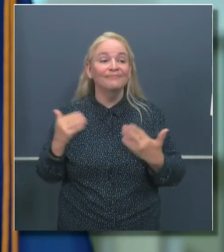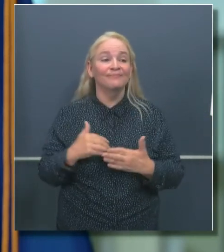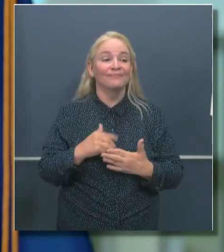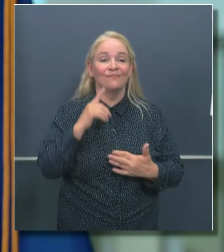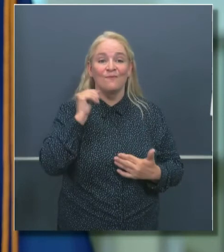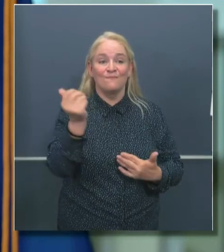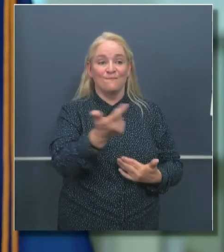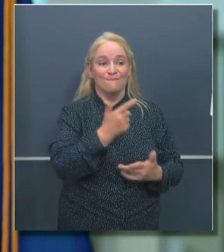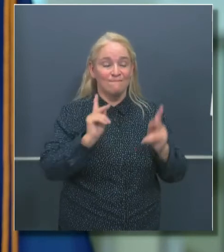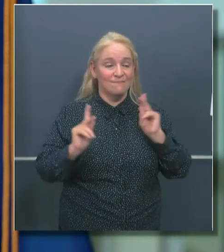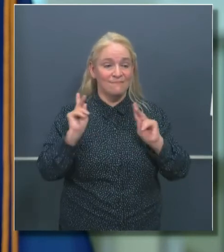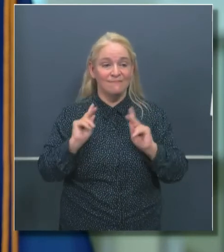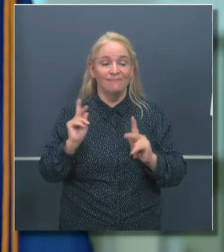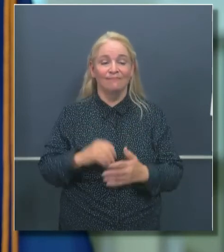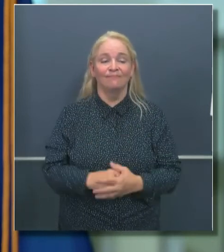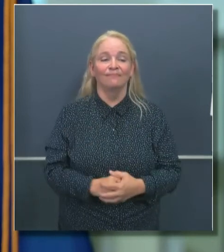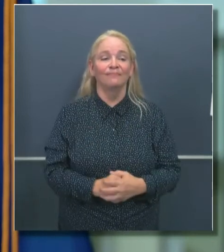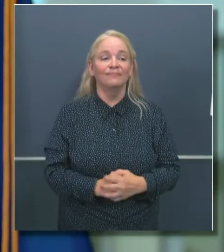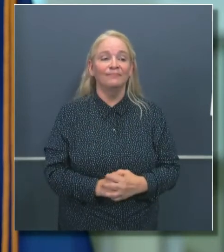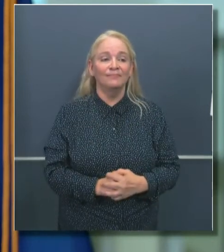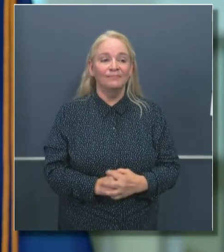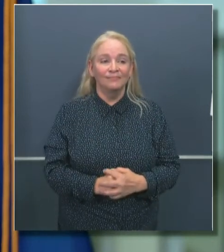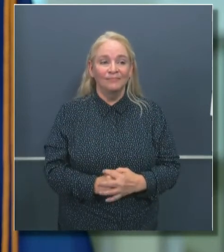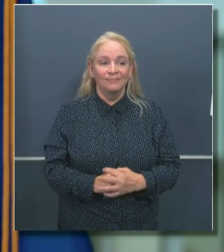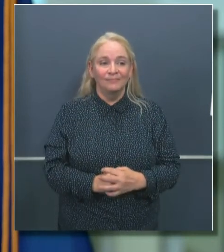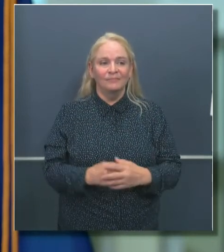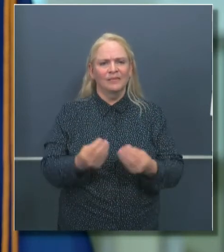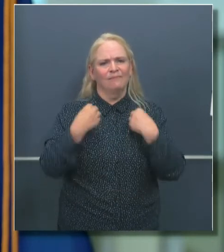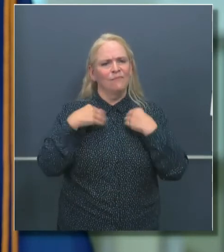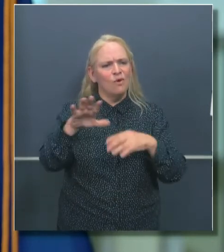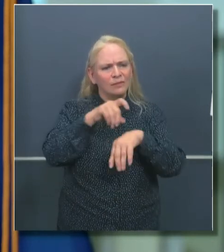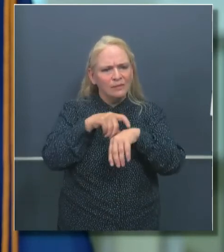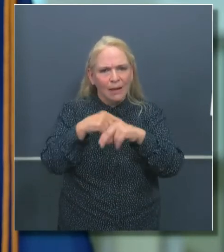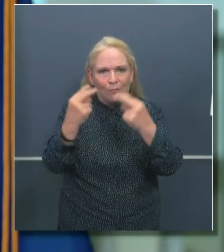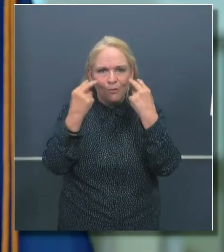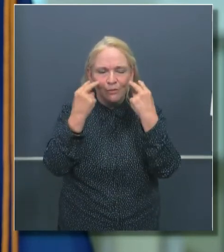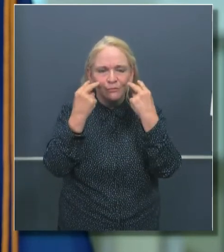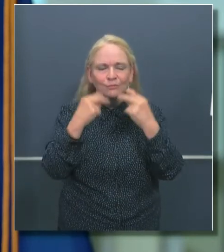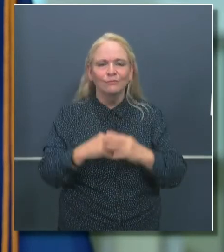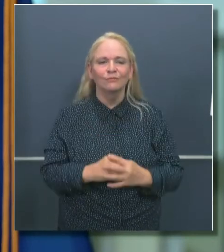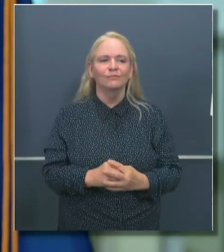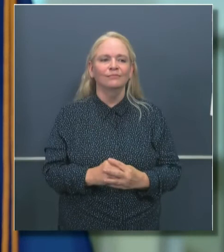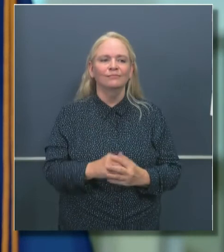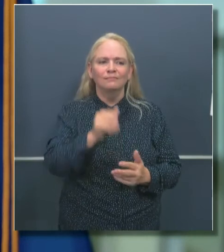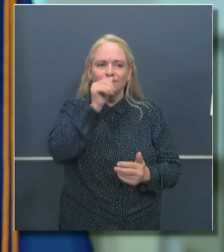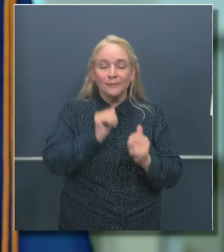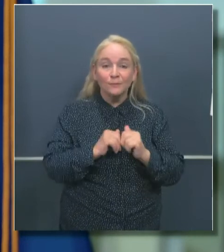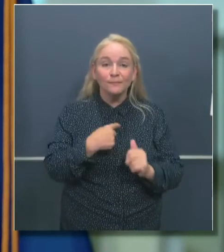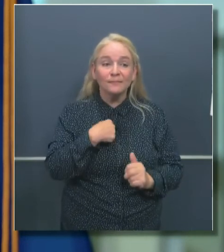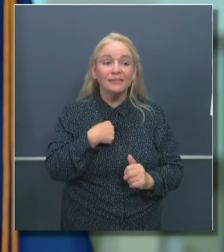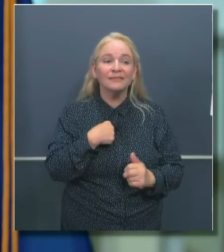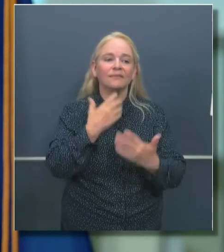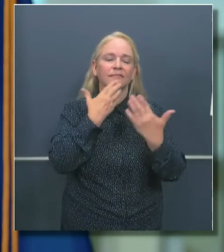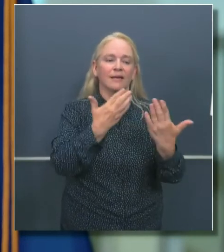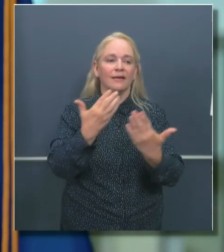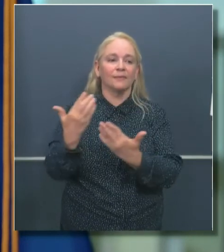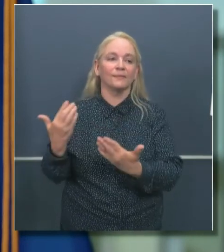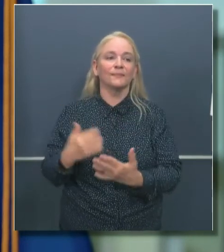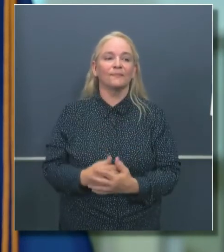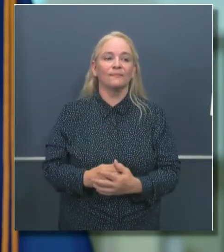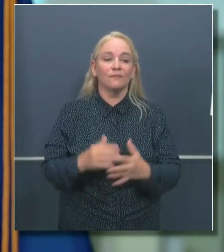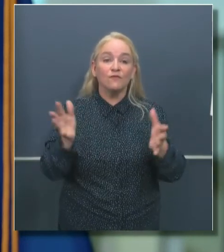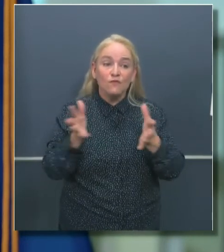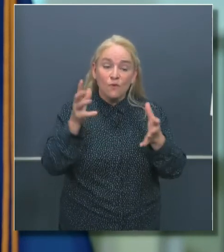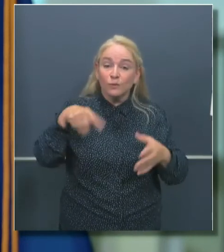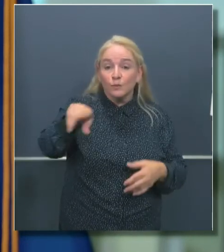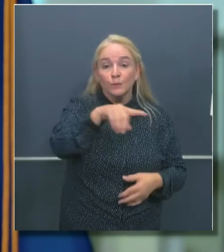public, those of you that have given me the privilege of your time. Thank you for extending it yet again. I'm grateful to you. And I just encourage